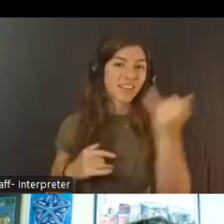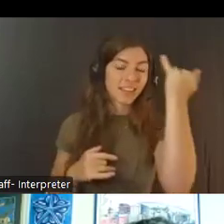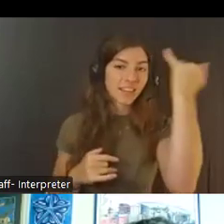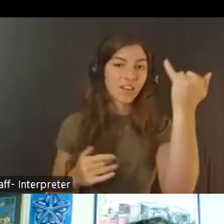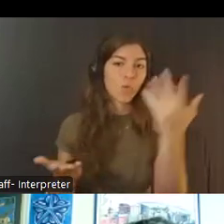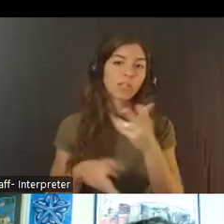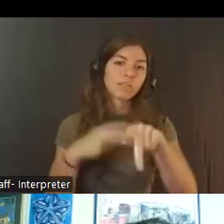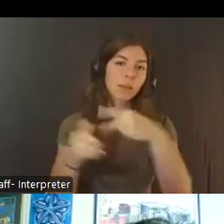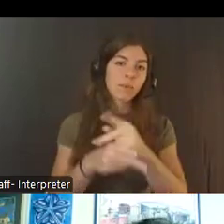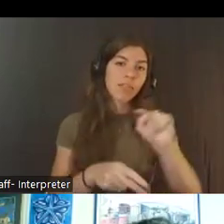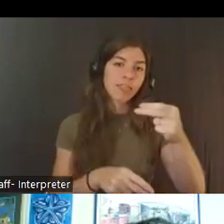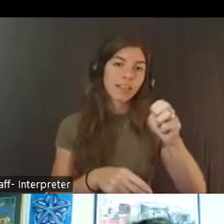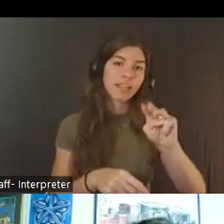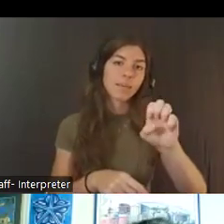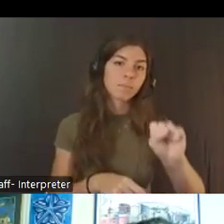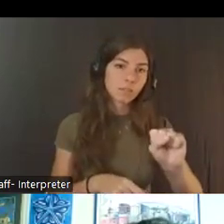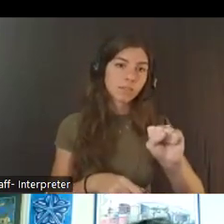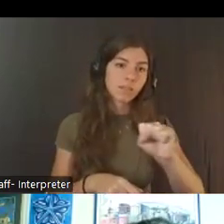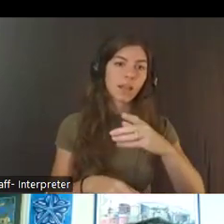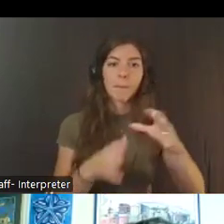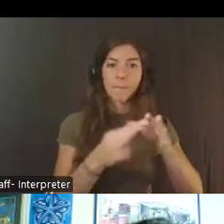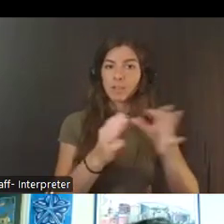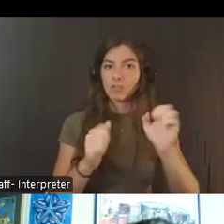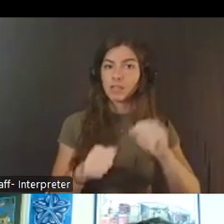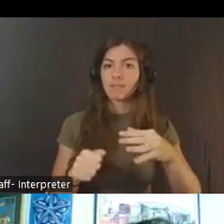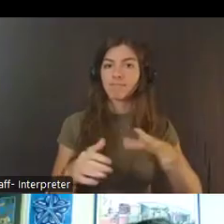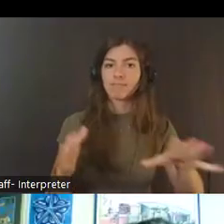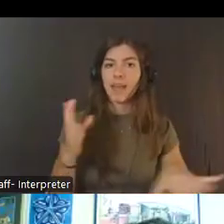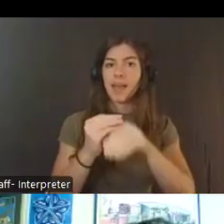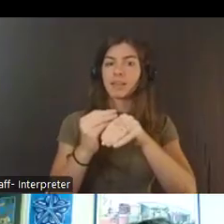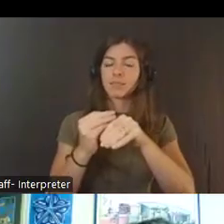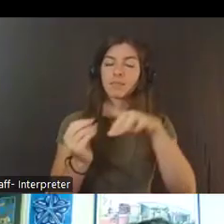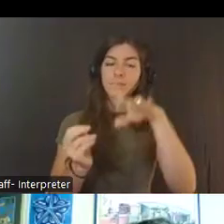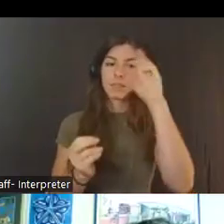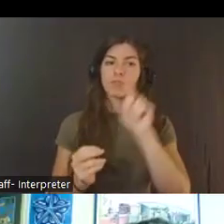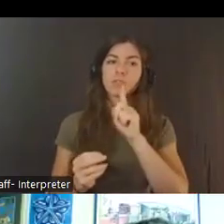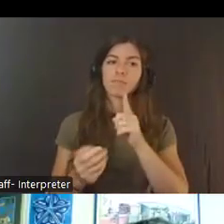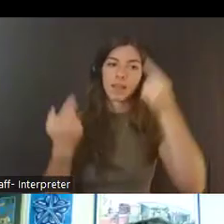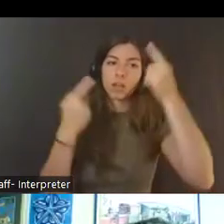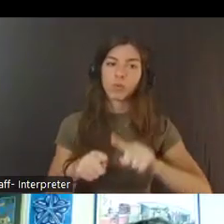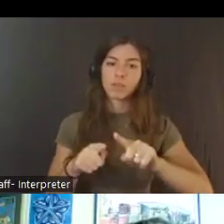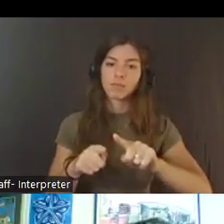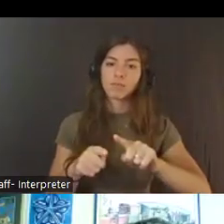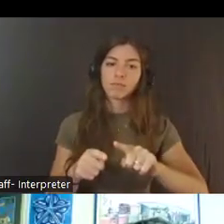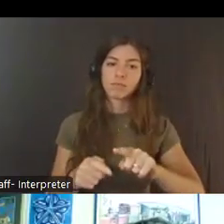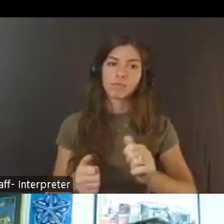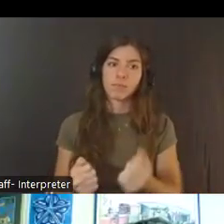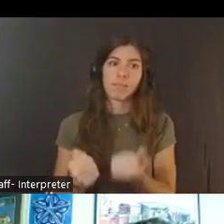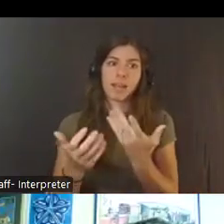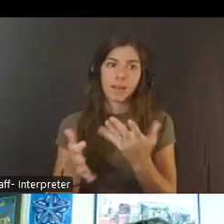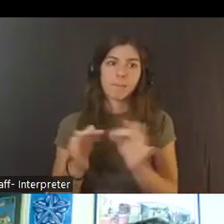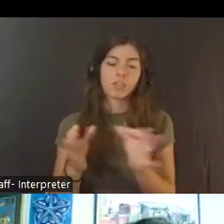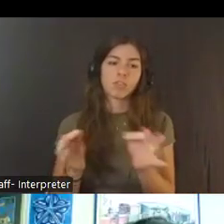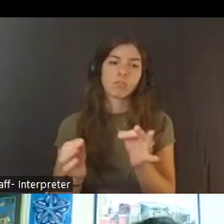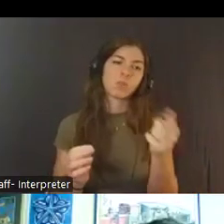of themes and messaging we can kind of loop into it, because I agree there's quite a few, and I know that you had mentioned